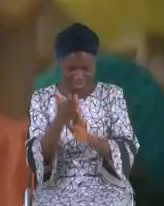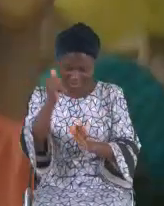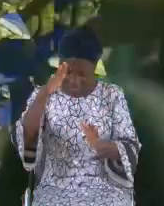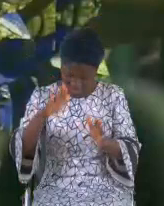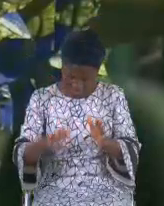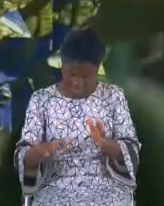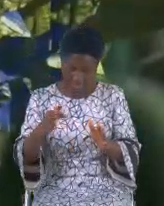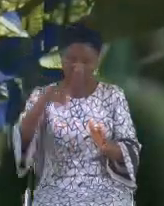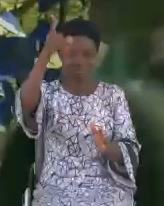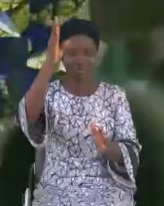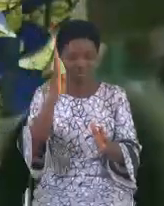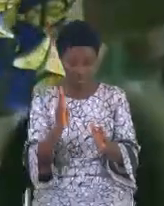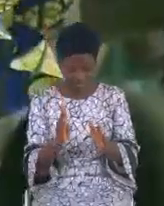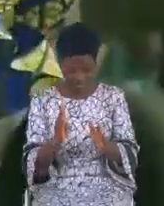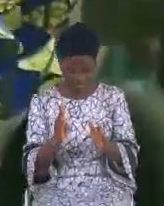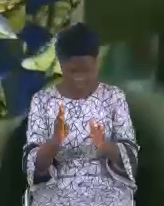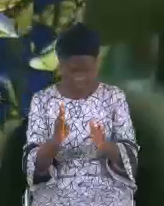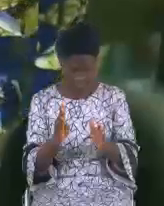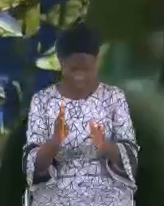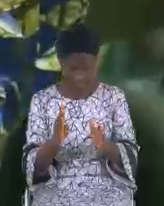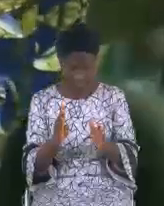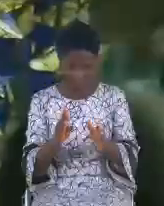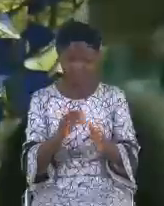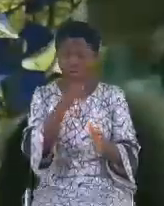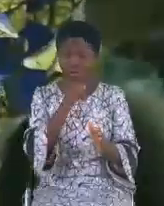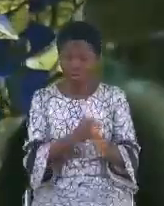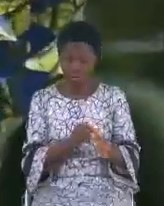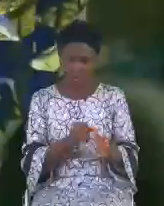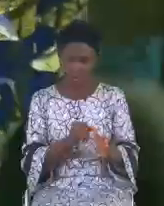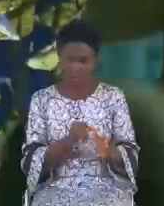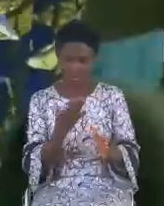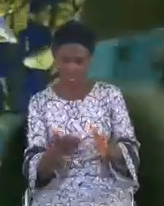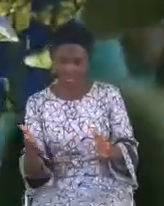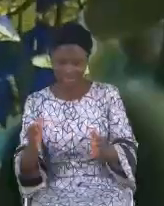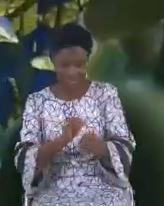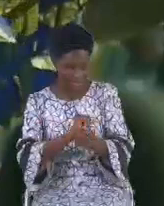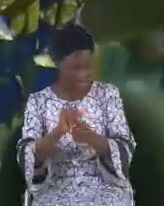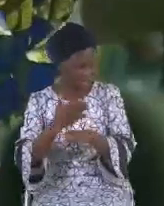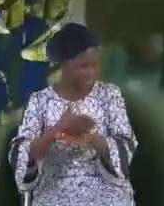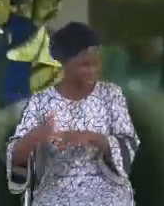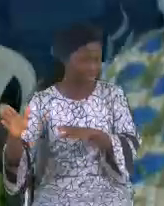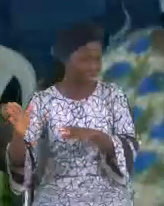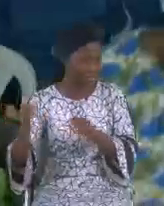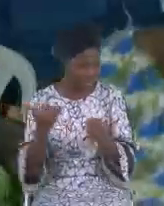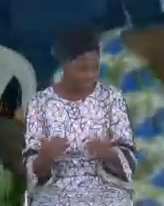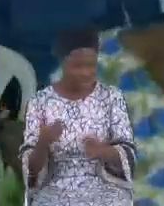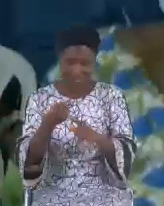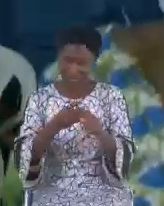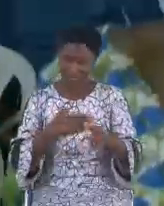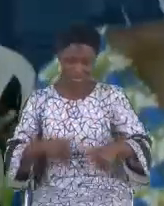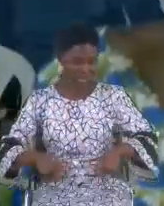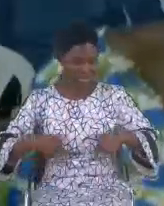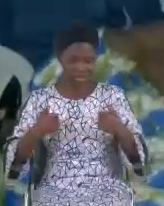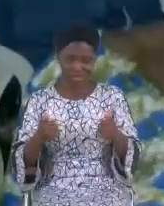of God. Old things pass away now from my life, from